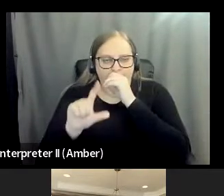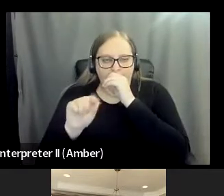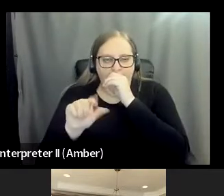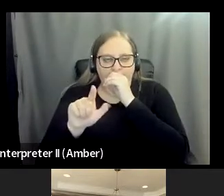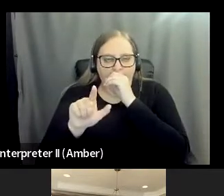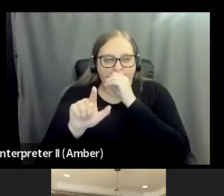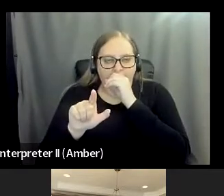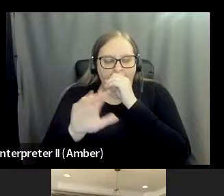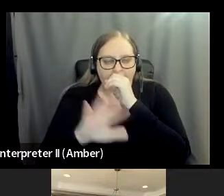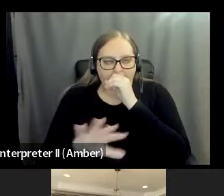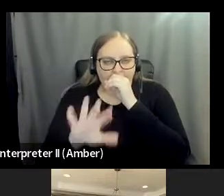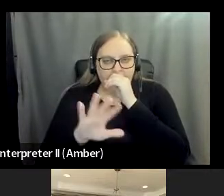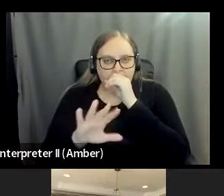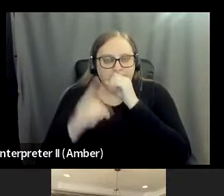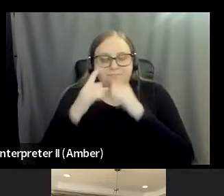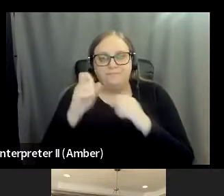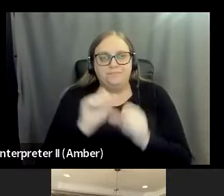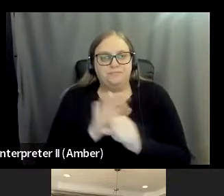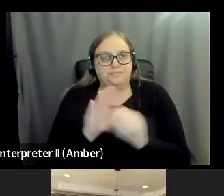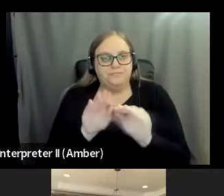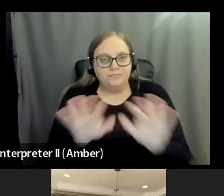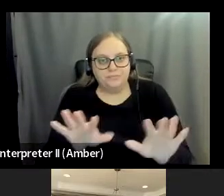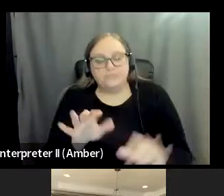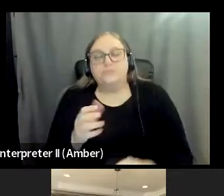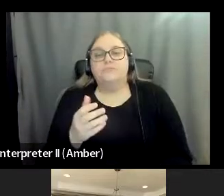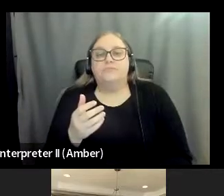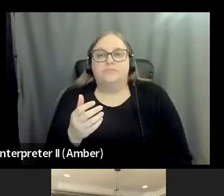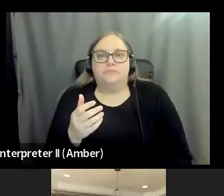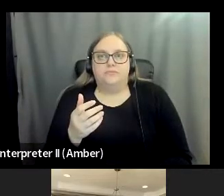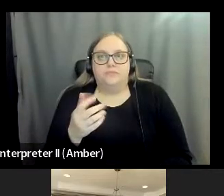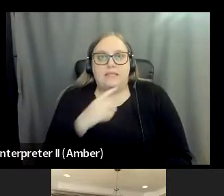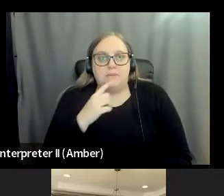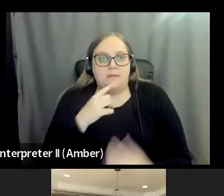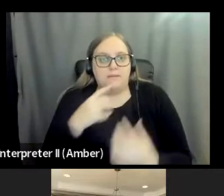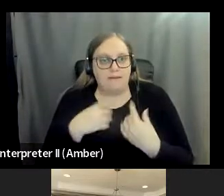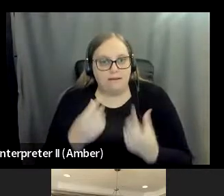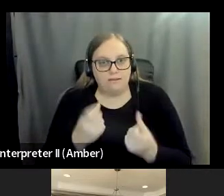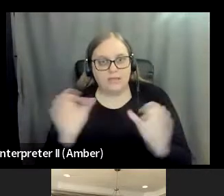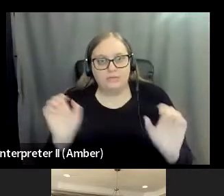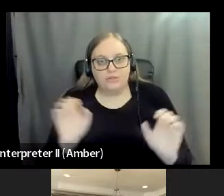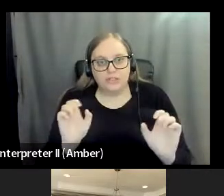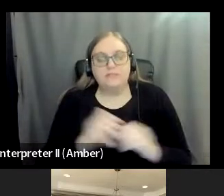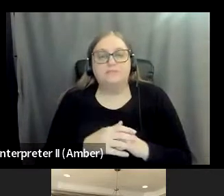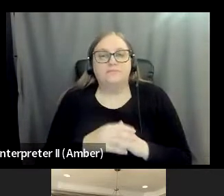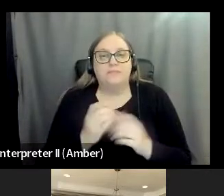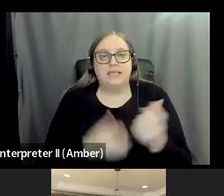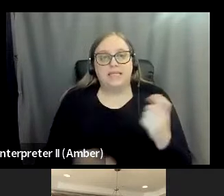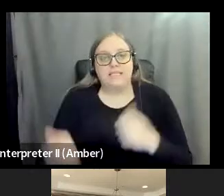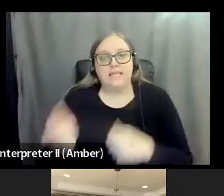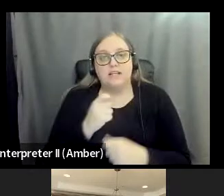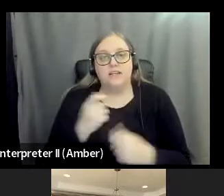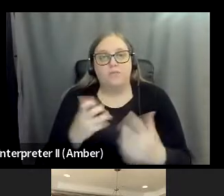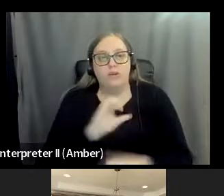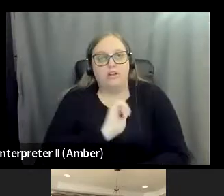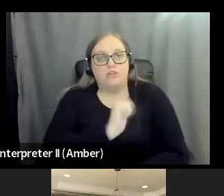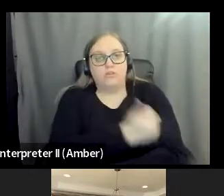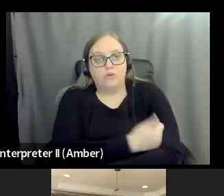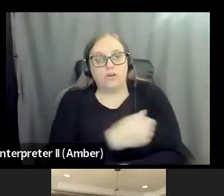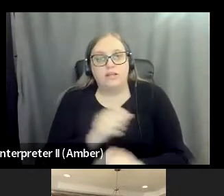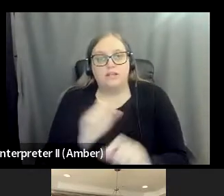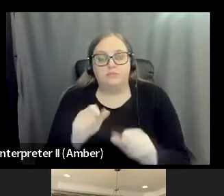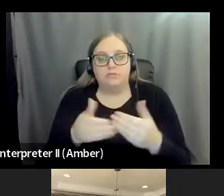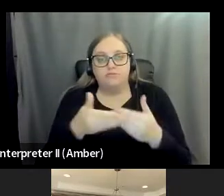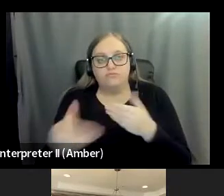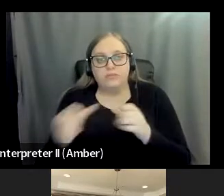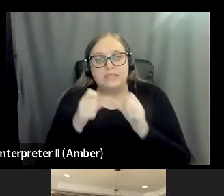2021, because of the pandemic and the public health emergency, the executive wanted authority to proceed